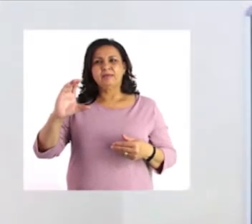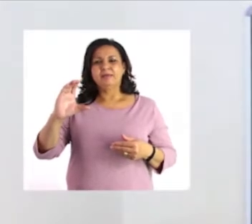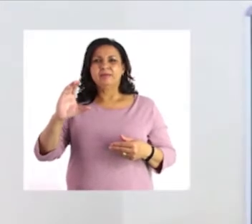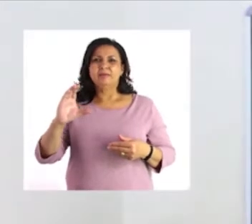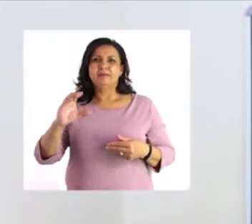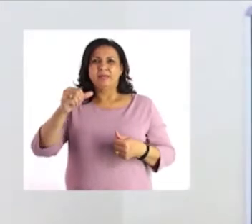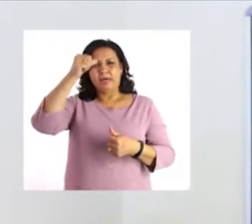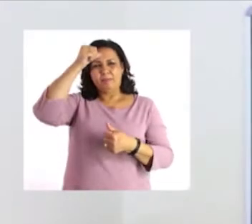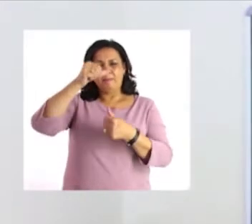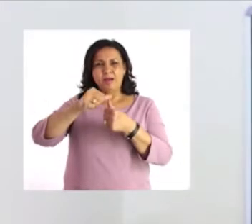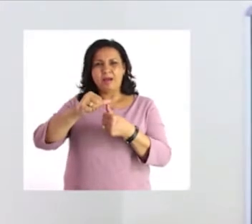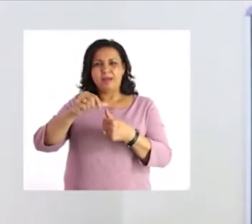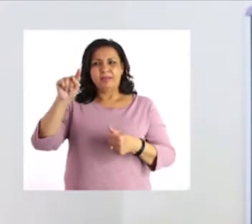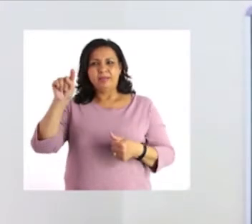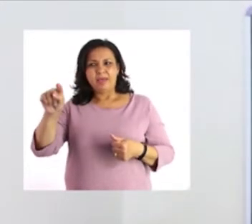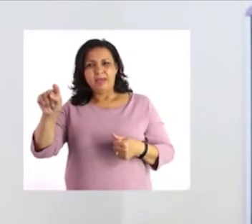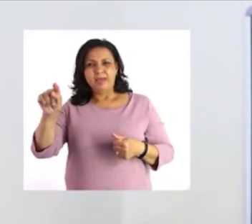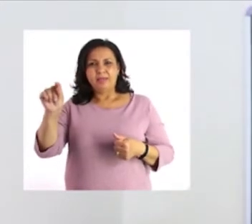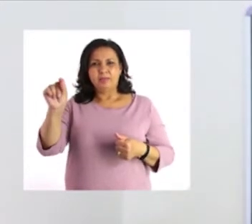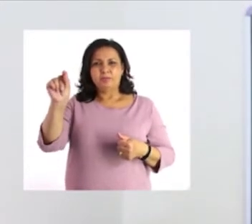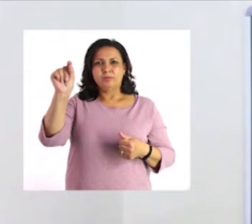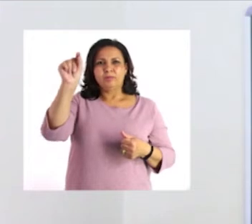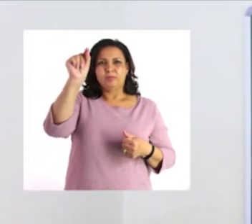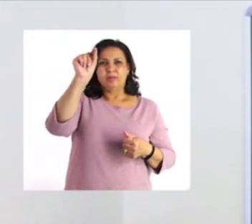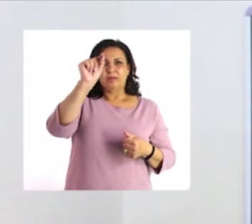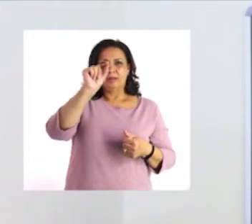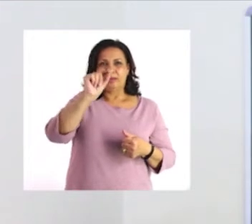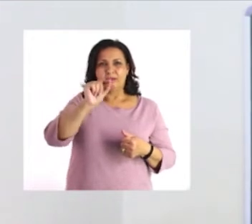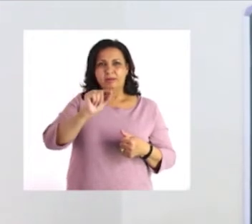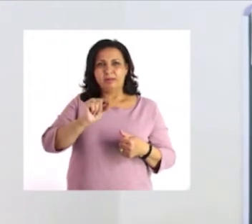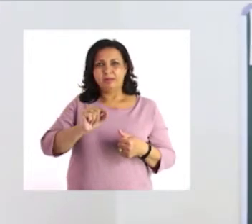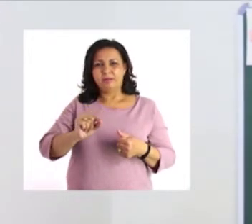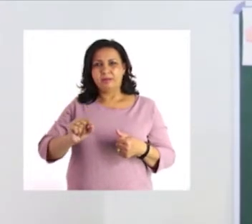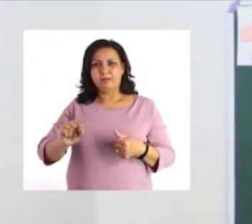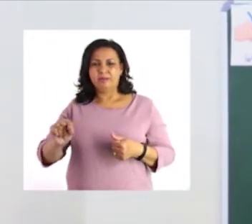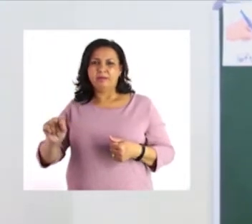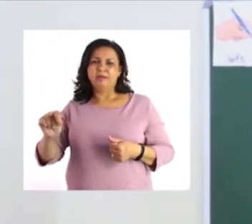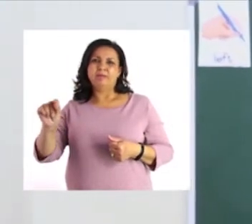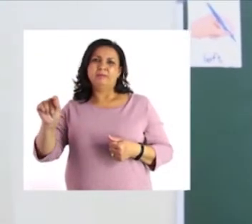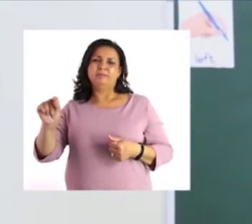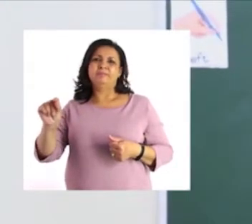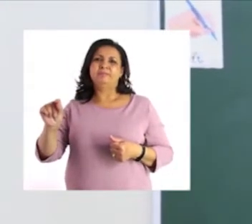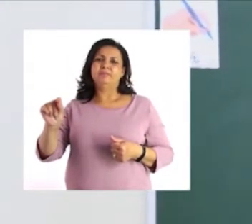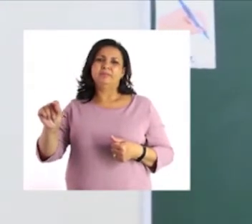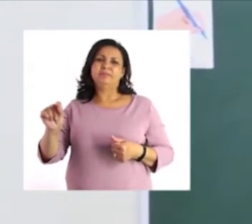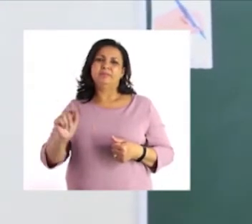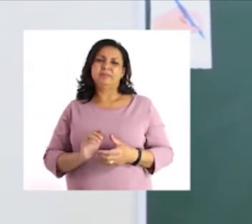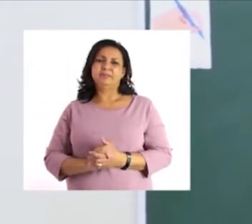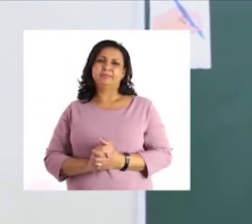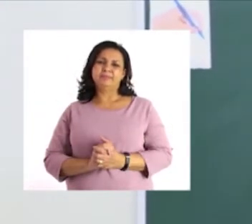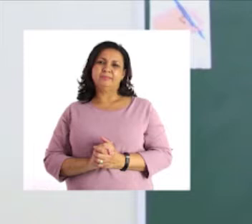below the line and we listen carefully as the cars make a curve and stop near